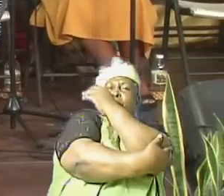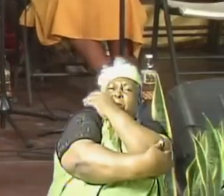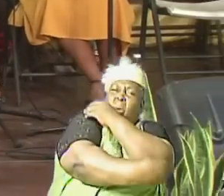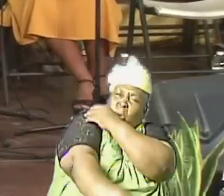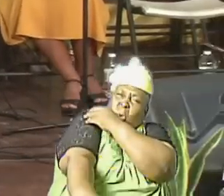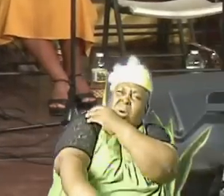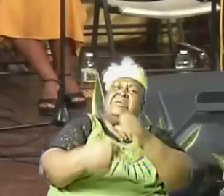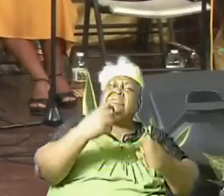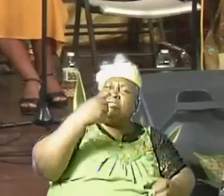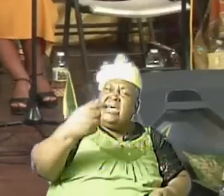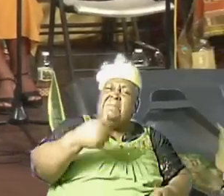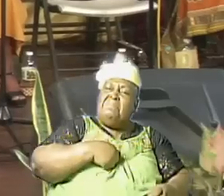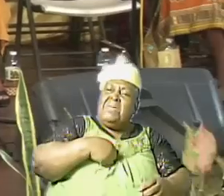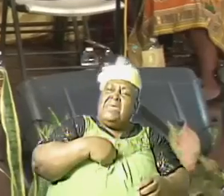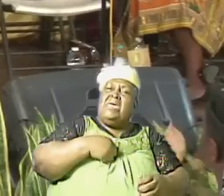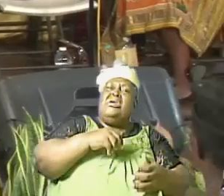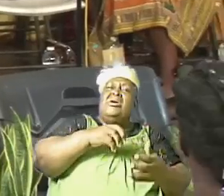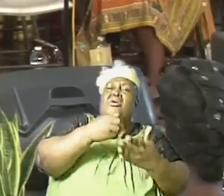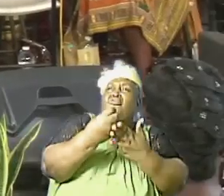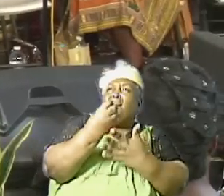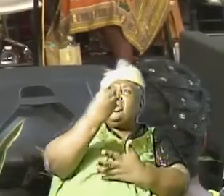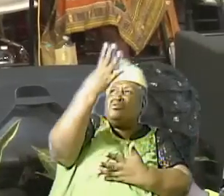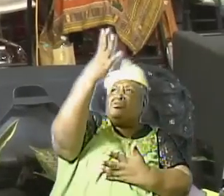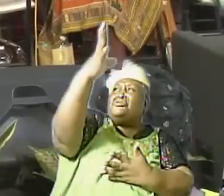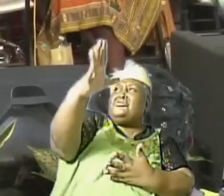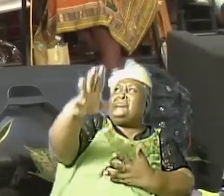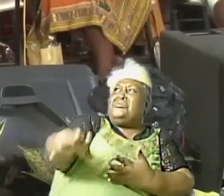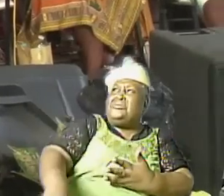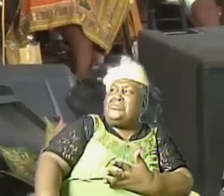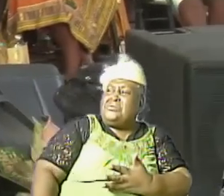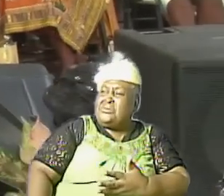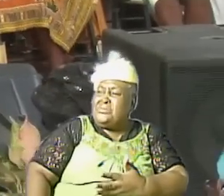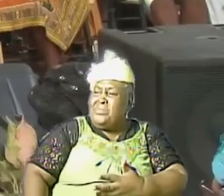poor say, I am.